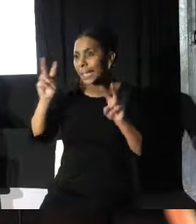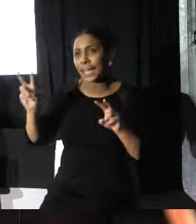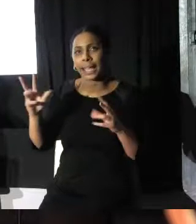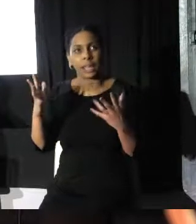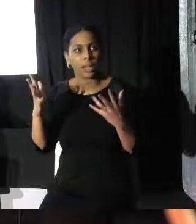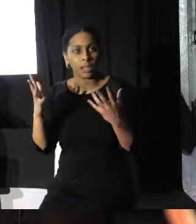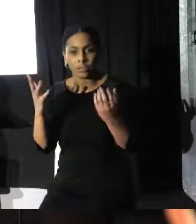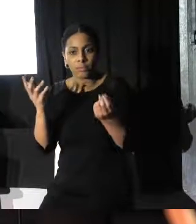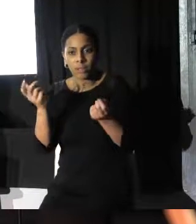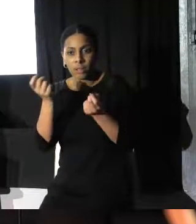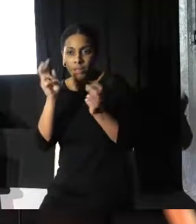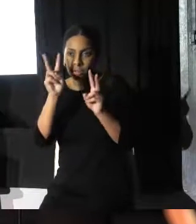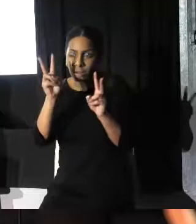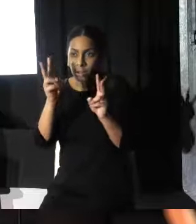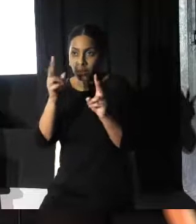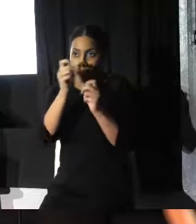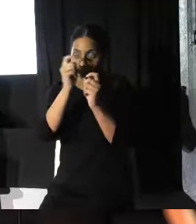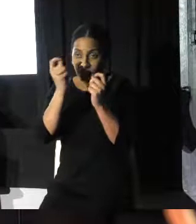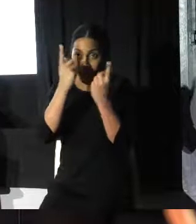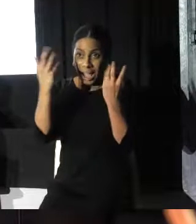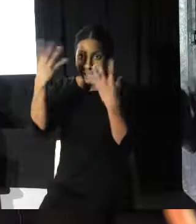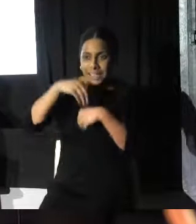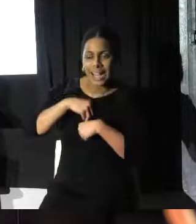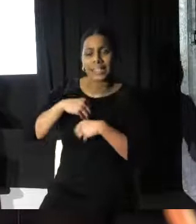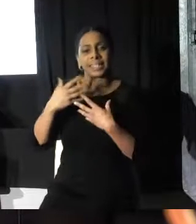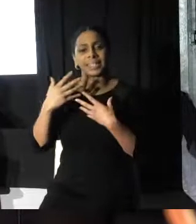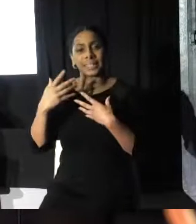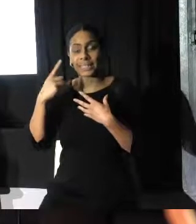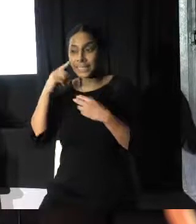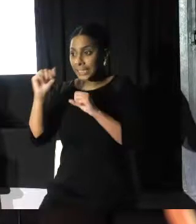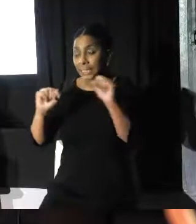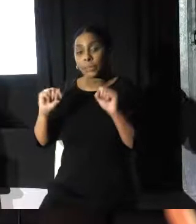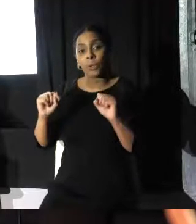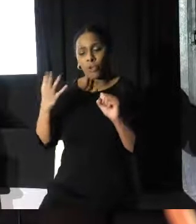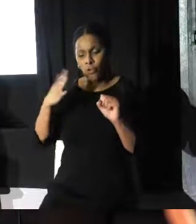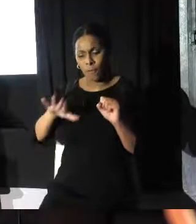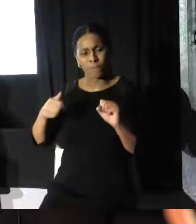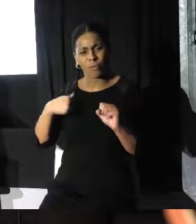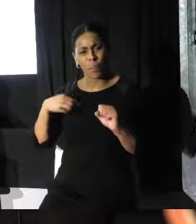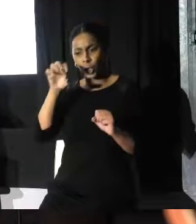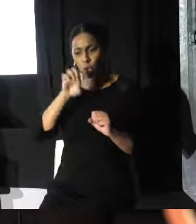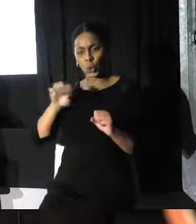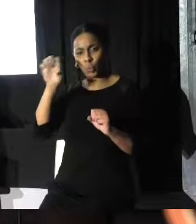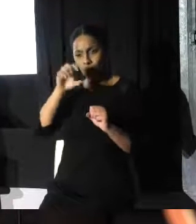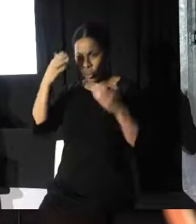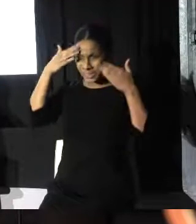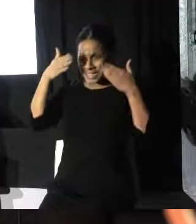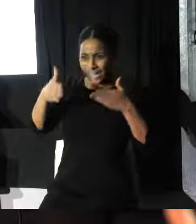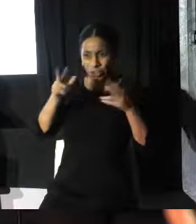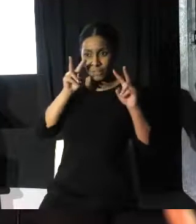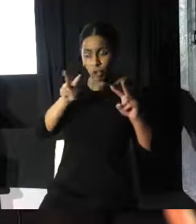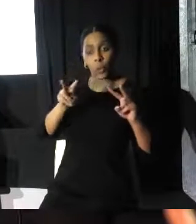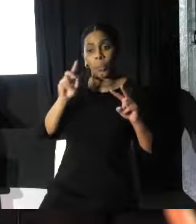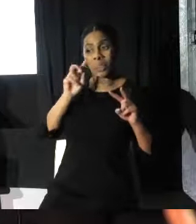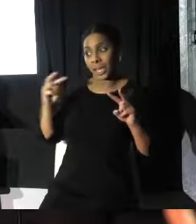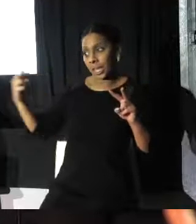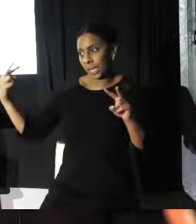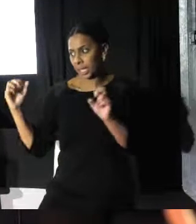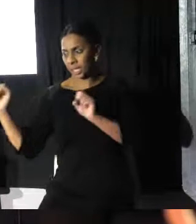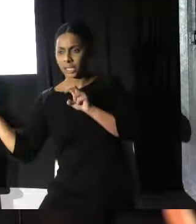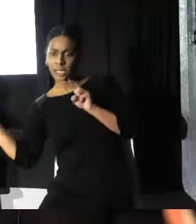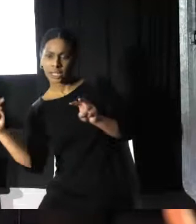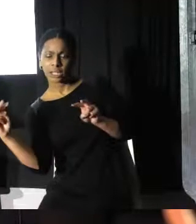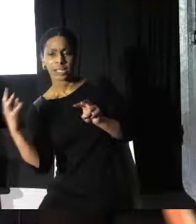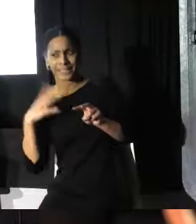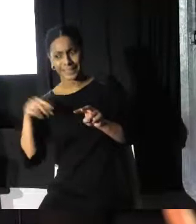understanding, believing outside of a Eurocentric lens. But that doesn't mean we have to do so on